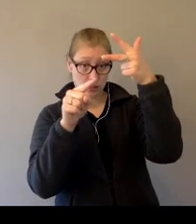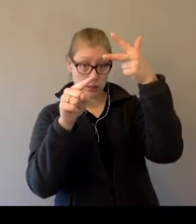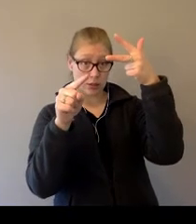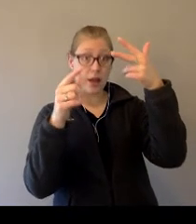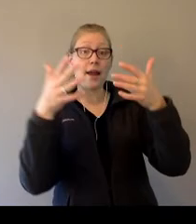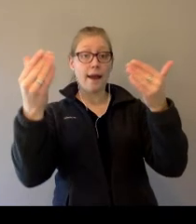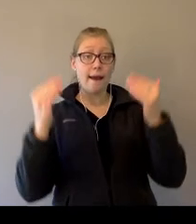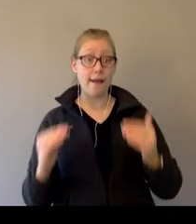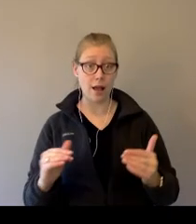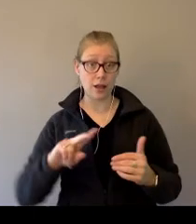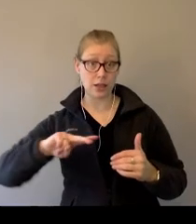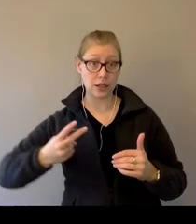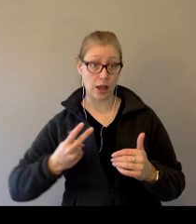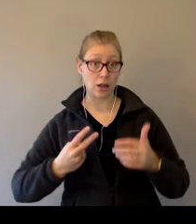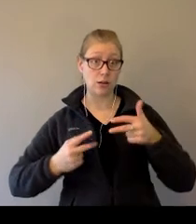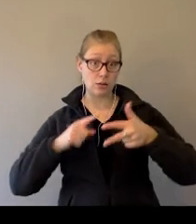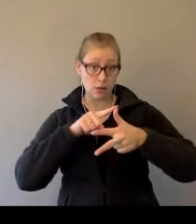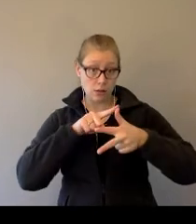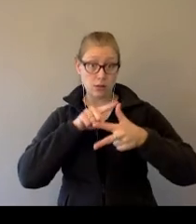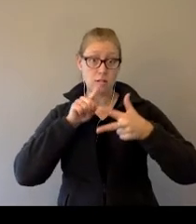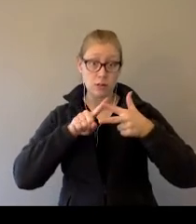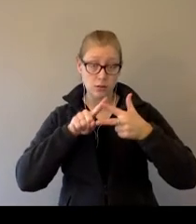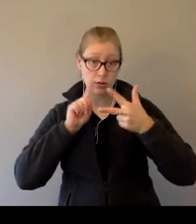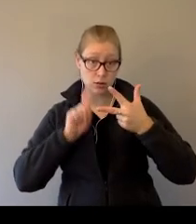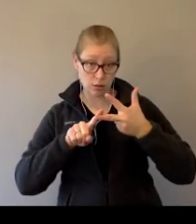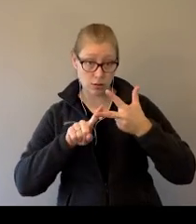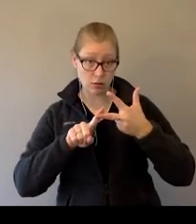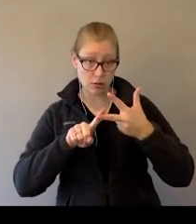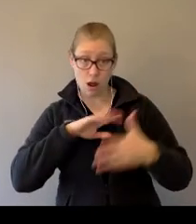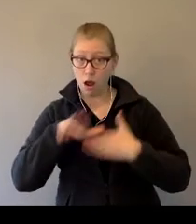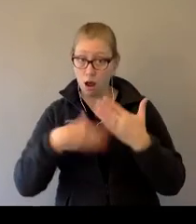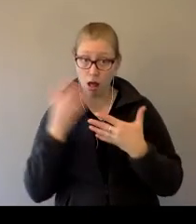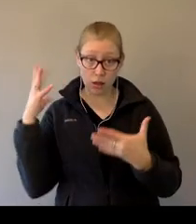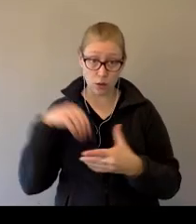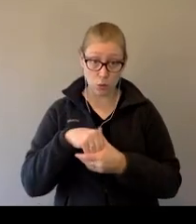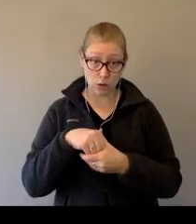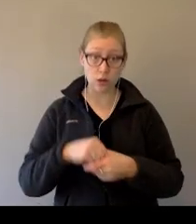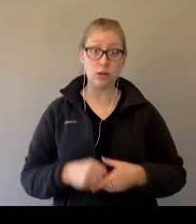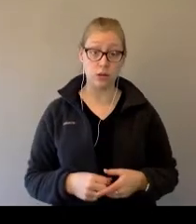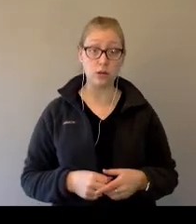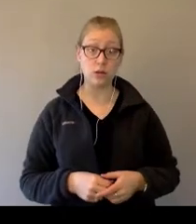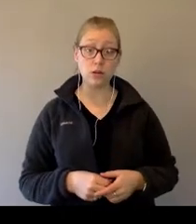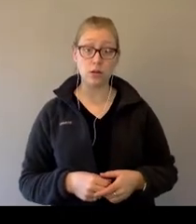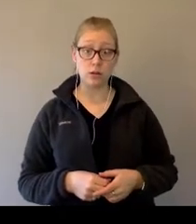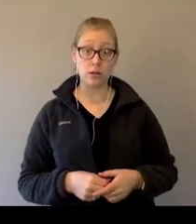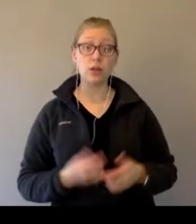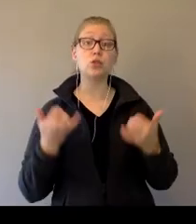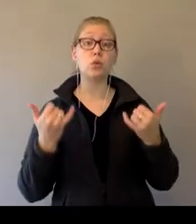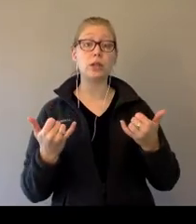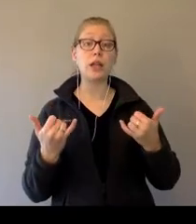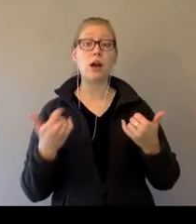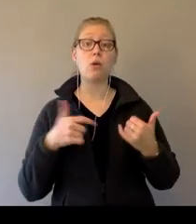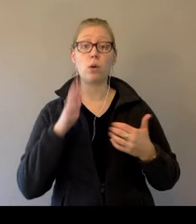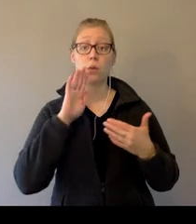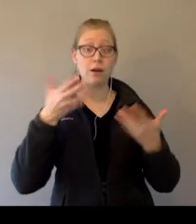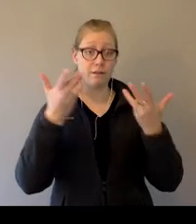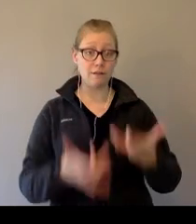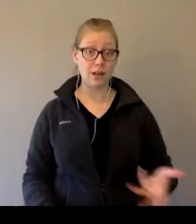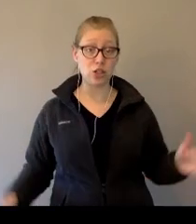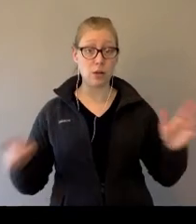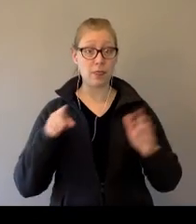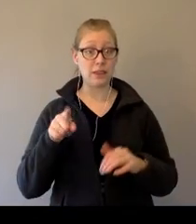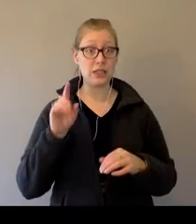second counterclaim, a second rebuttal, and piece of evidence to support that. So now we're going to finish up